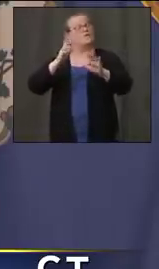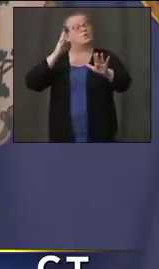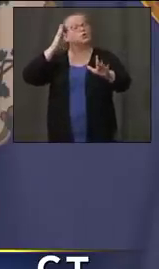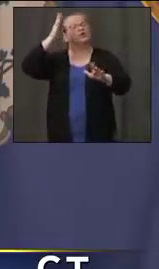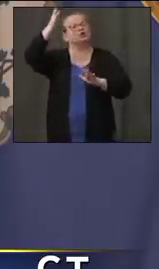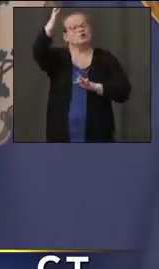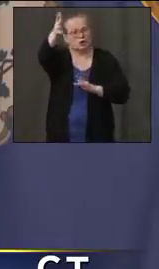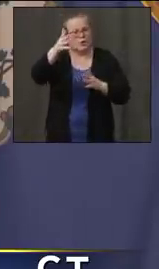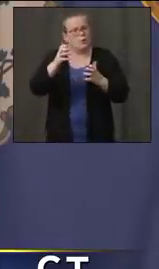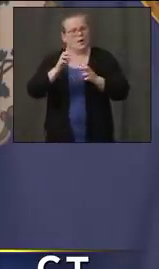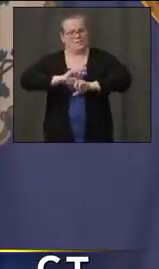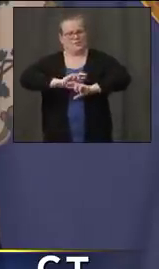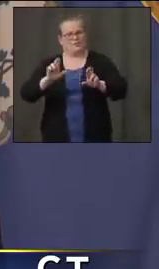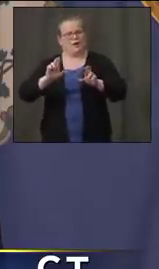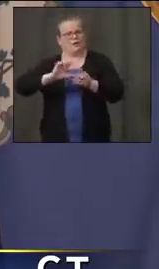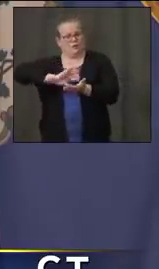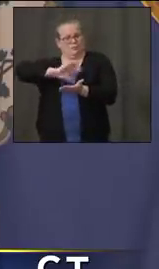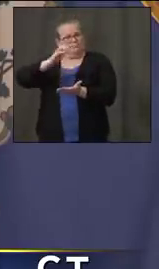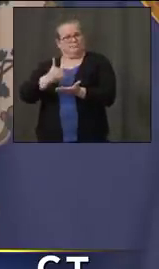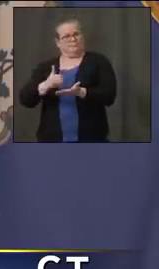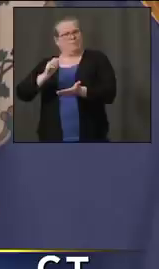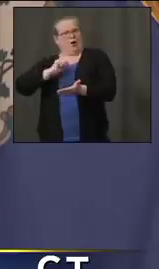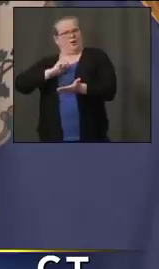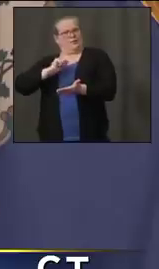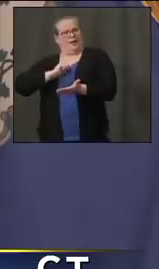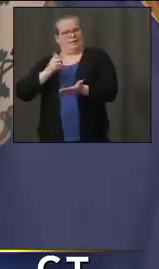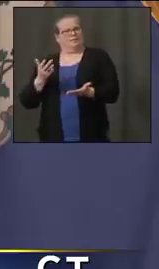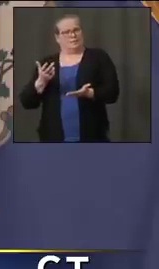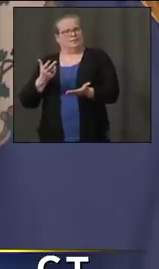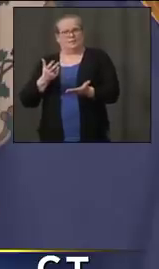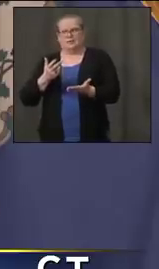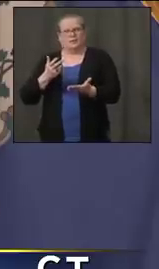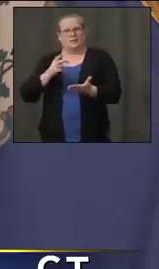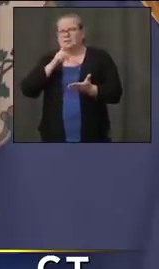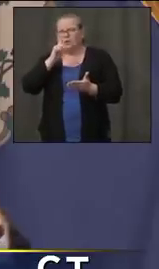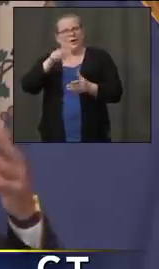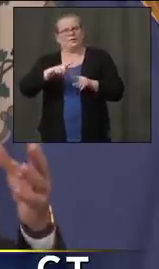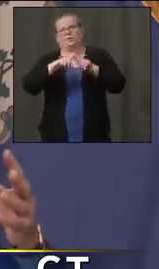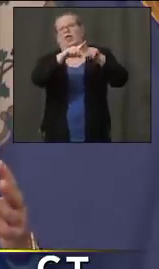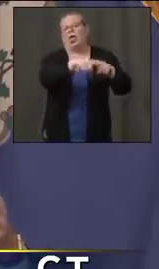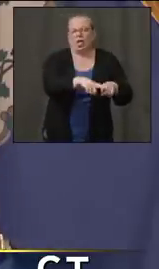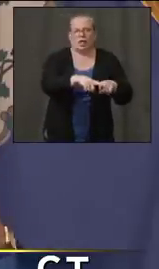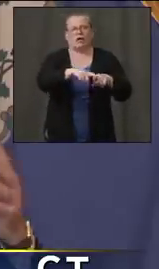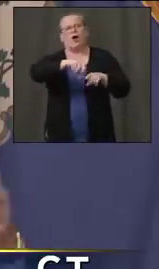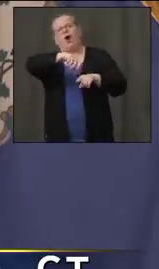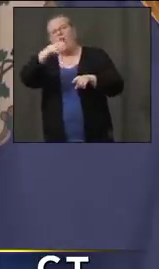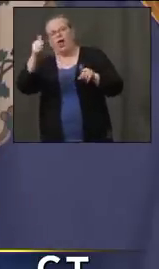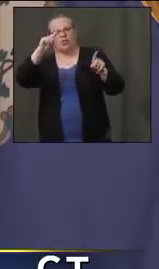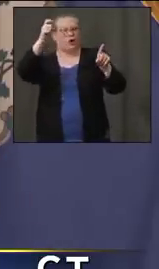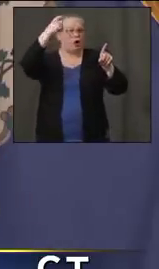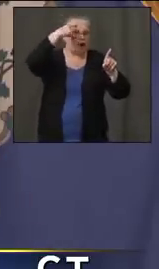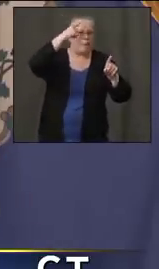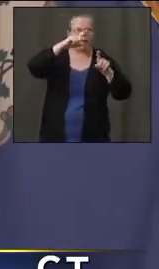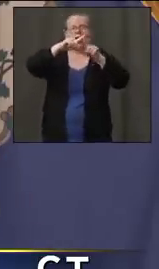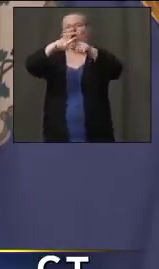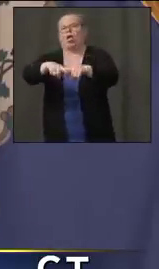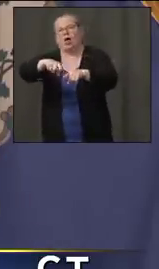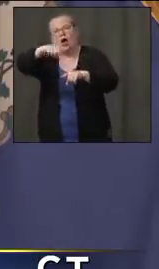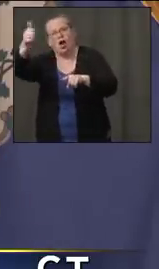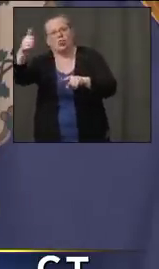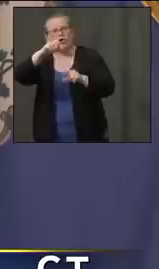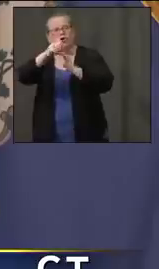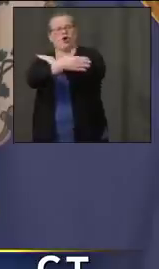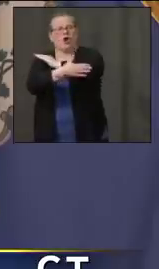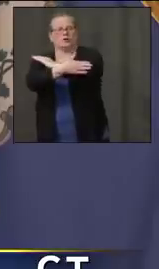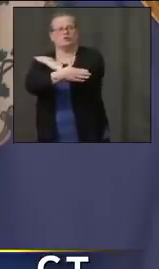working together in terms of pharma, mass, vents, different places where we can share different responsibilities